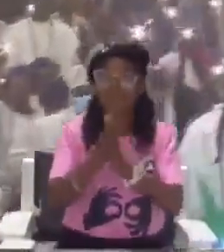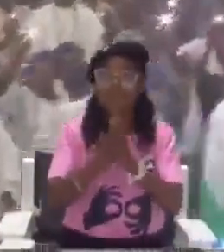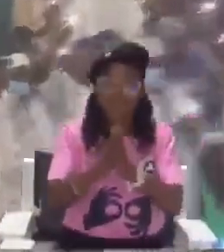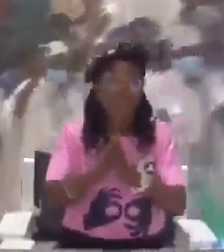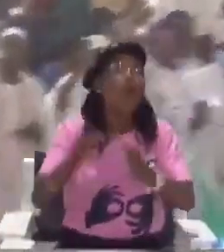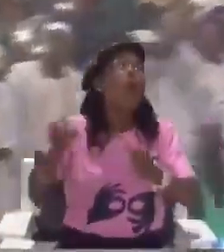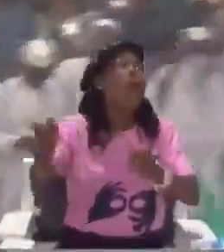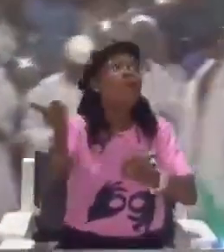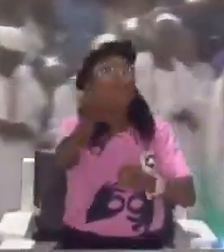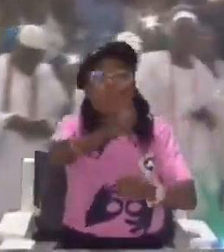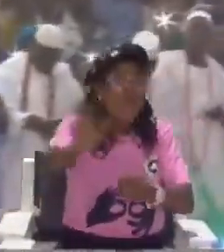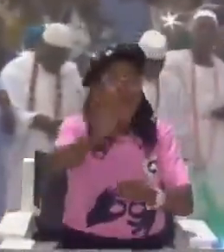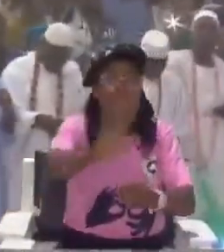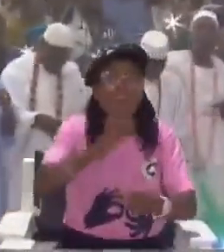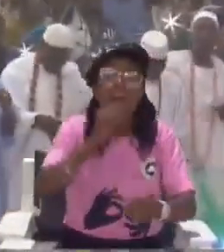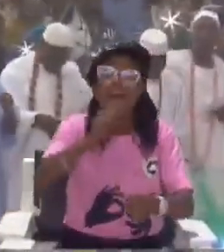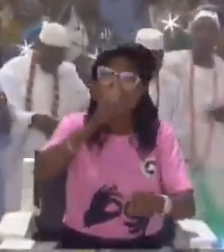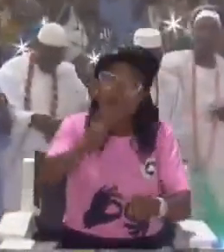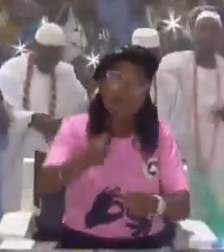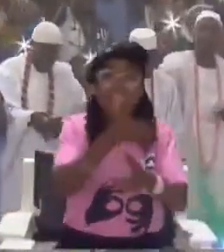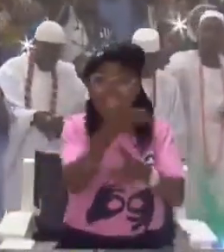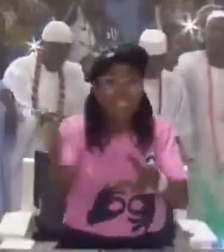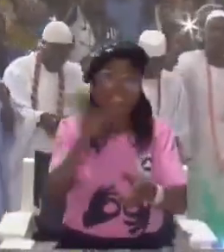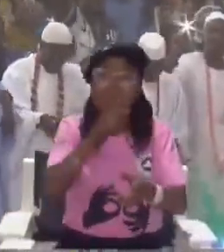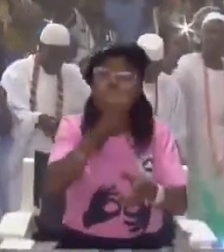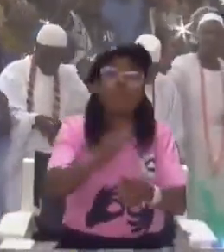Wherever I go, let there be light.